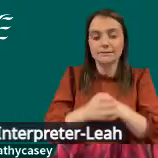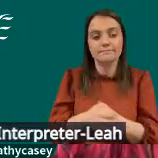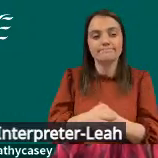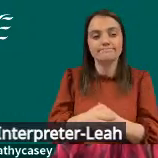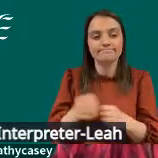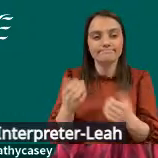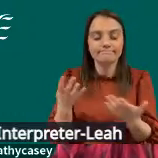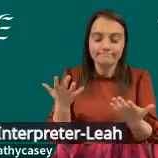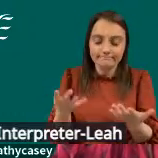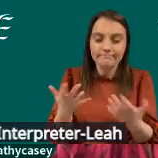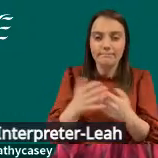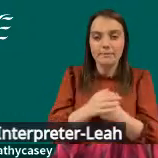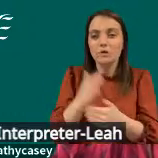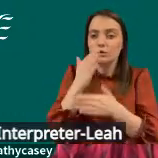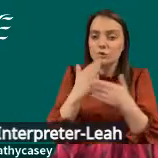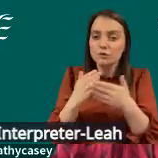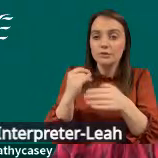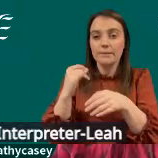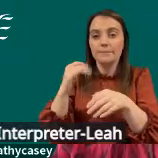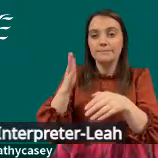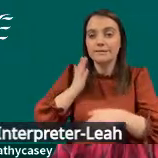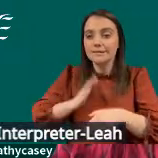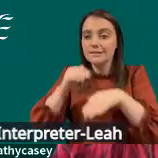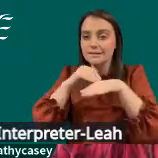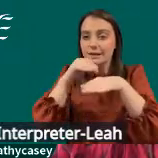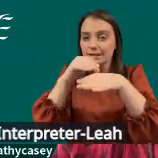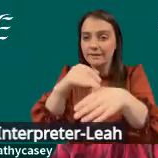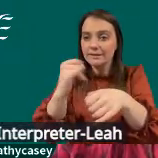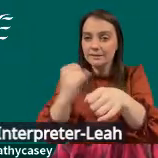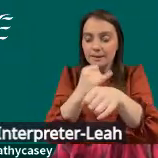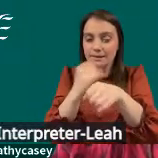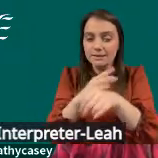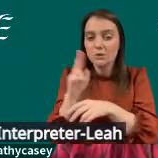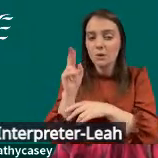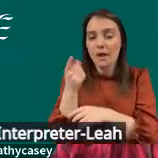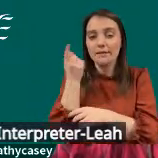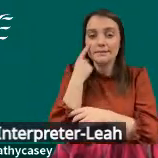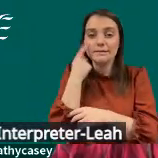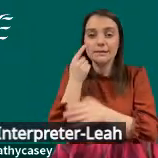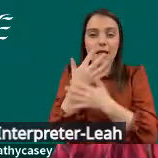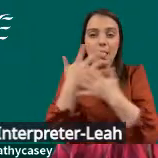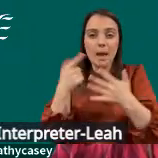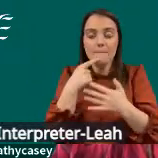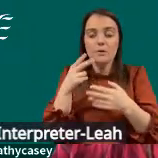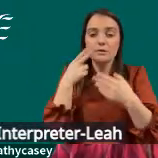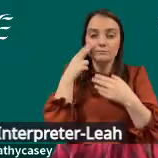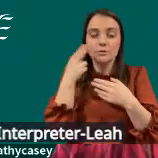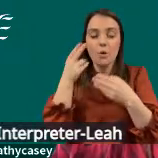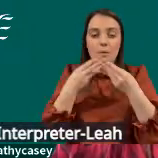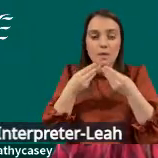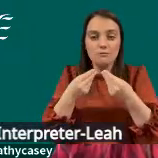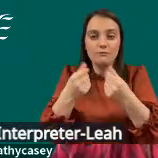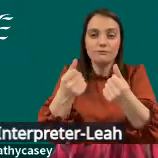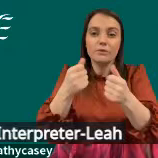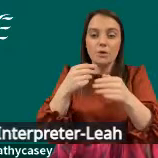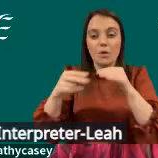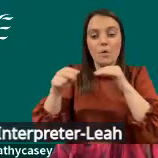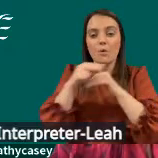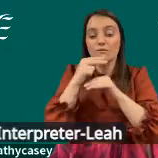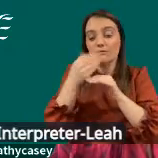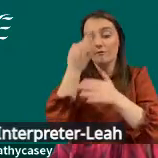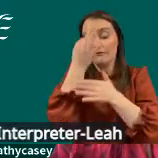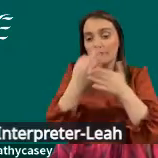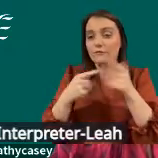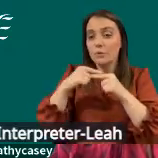Unfortunately, with all medications, there are side effects. And these can be quite common, but will usually resolve within a couple of cycles of taking